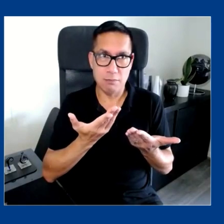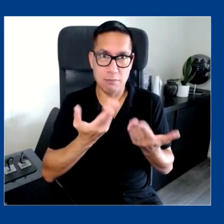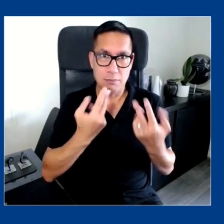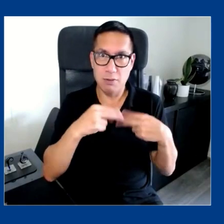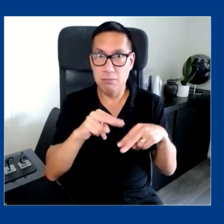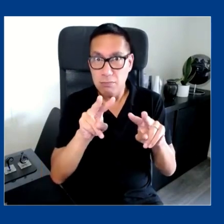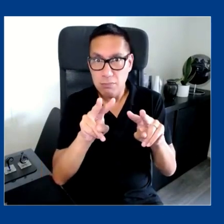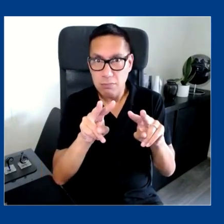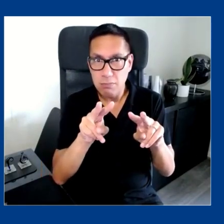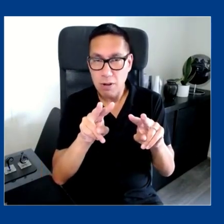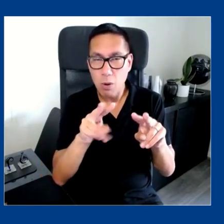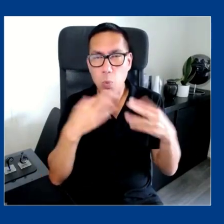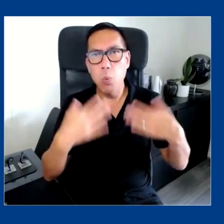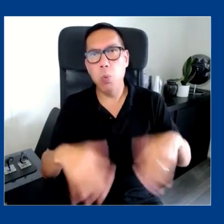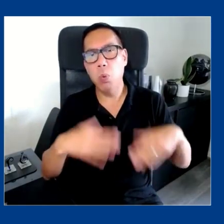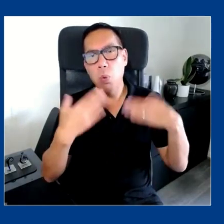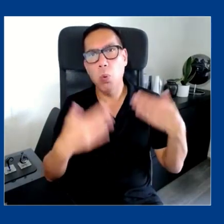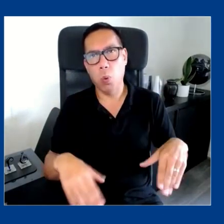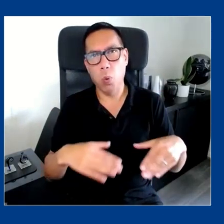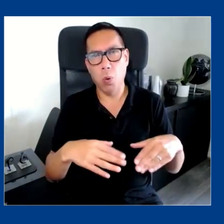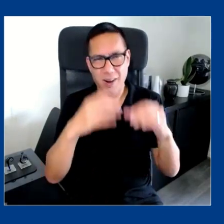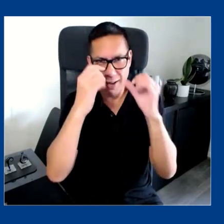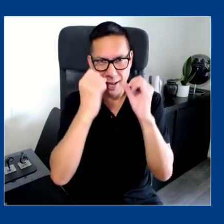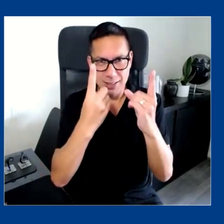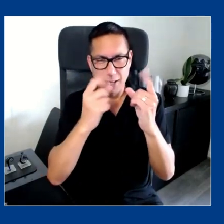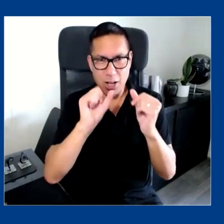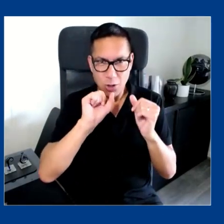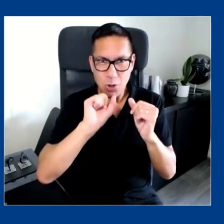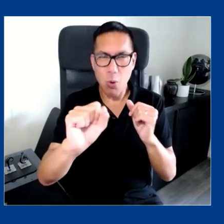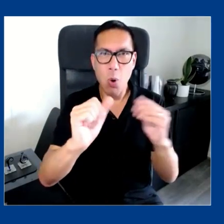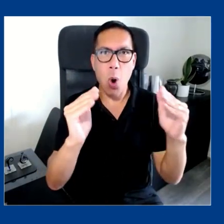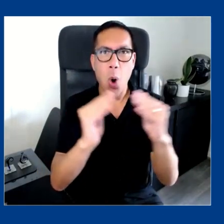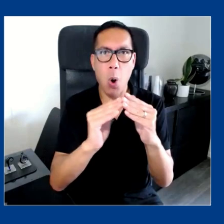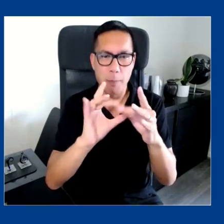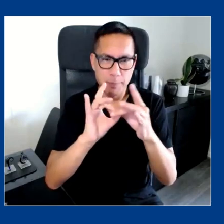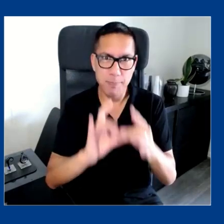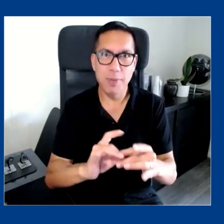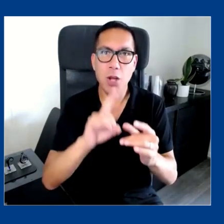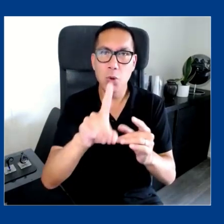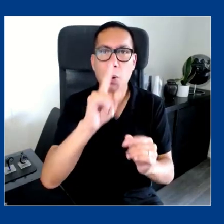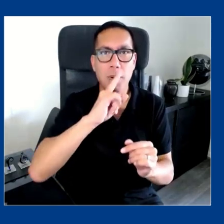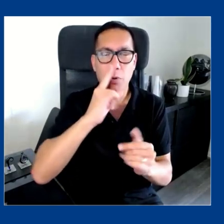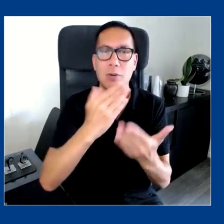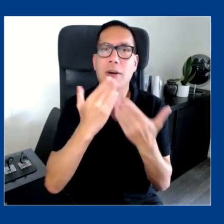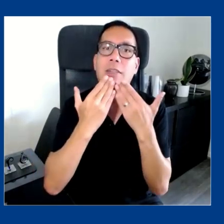into your homeland and your people, and I thank you very much.